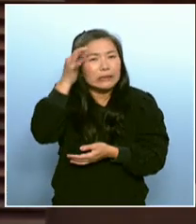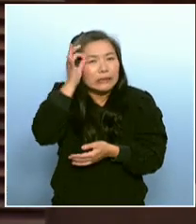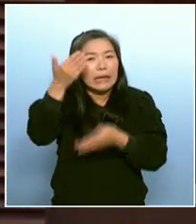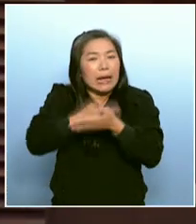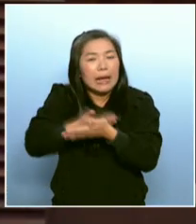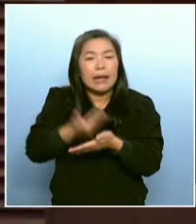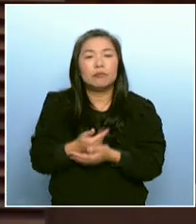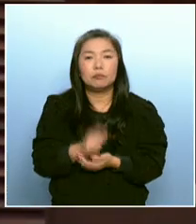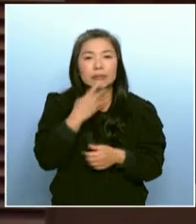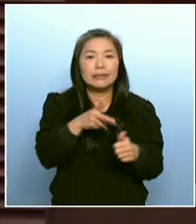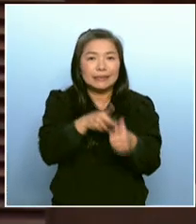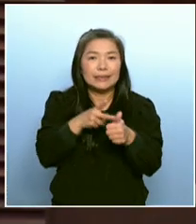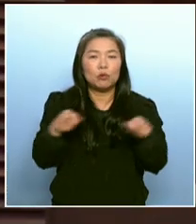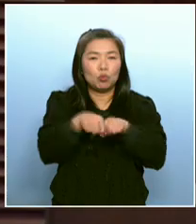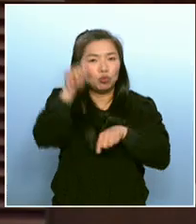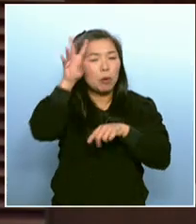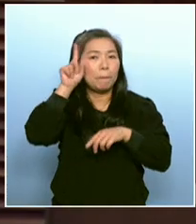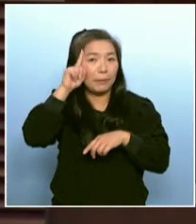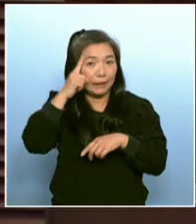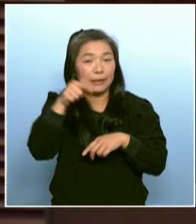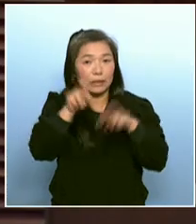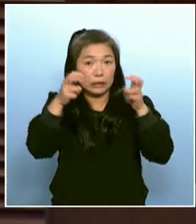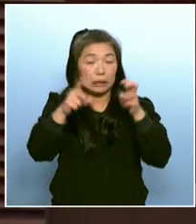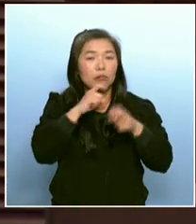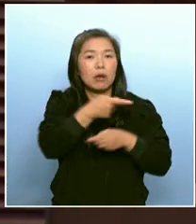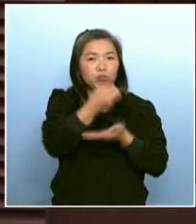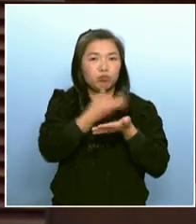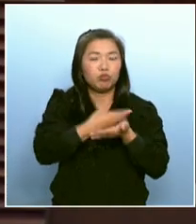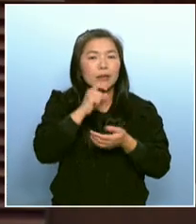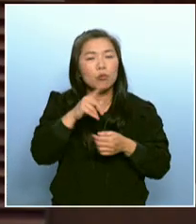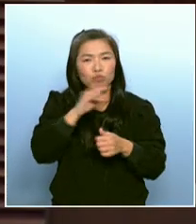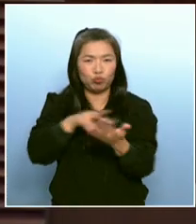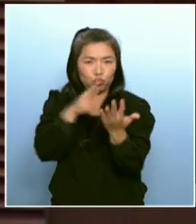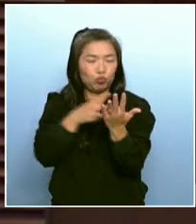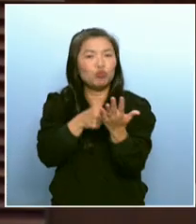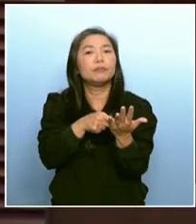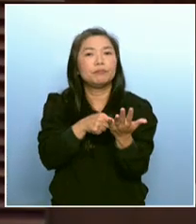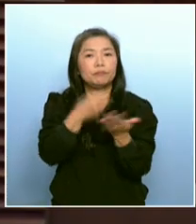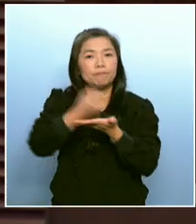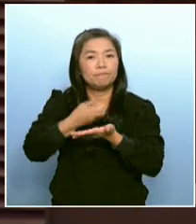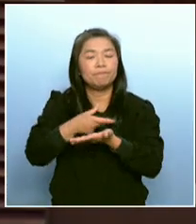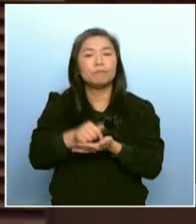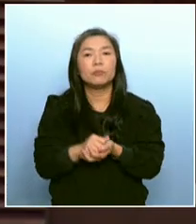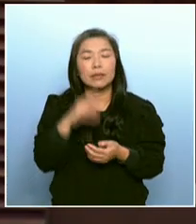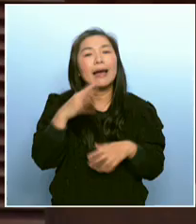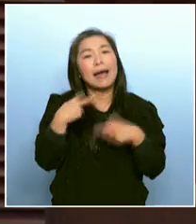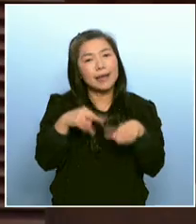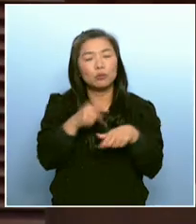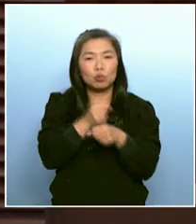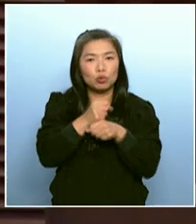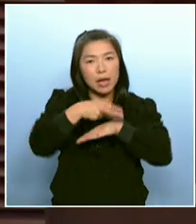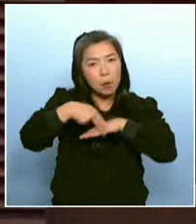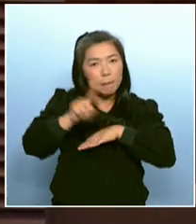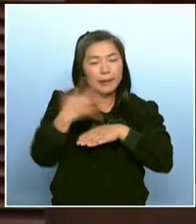promote the long-term development of upper primary students from disadvantaged communities. We learned from the success of the Strive and Rise program to